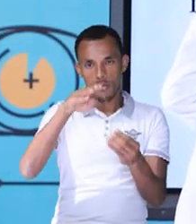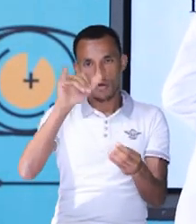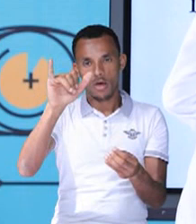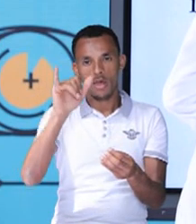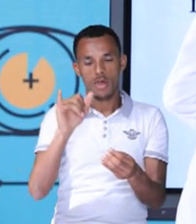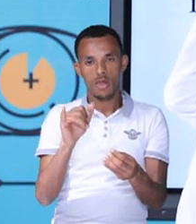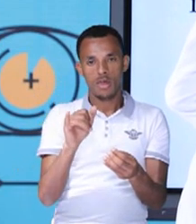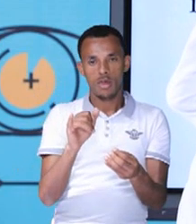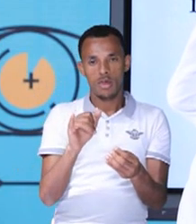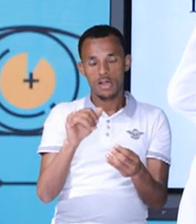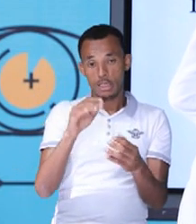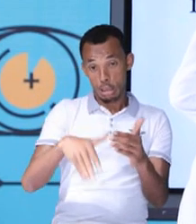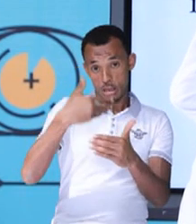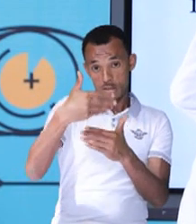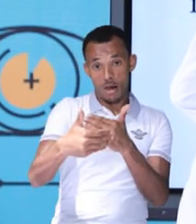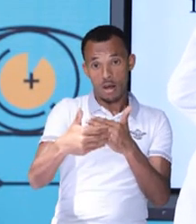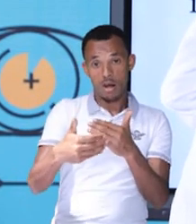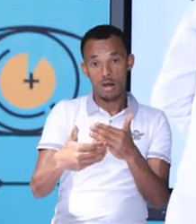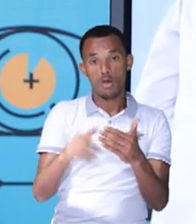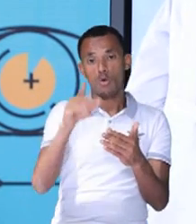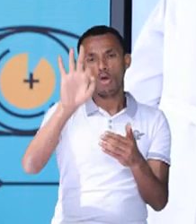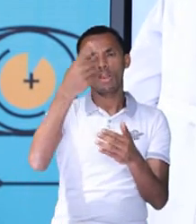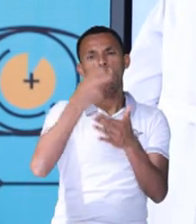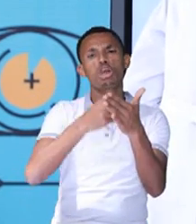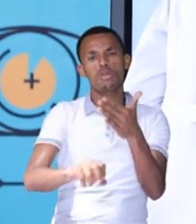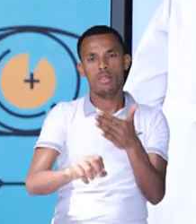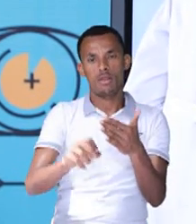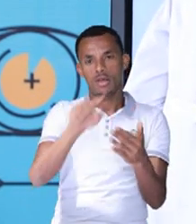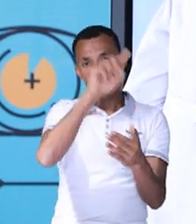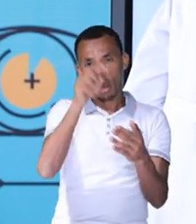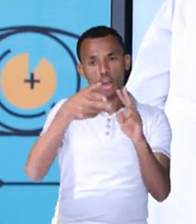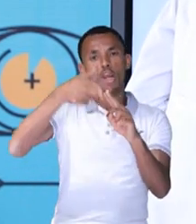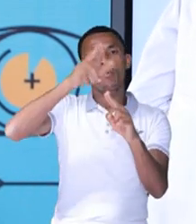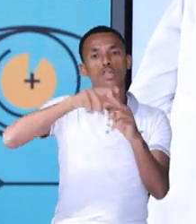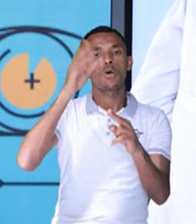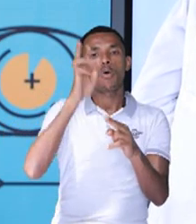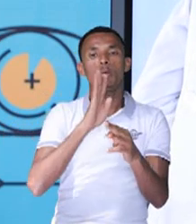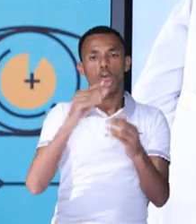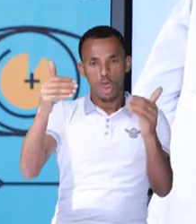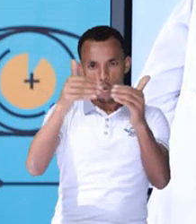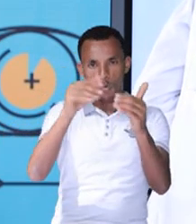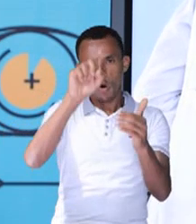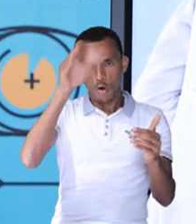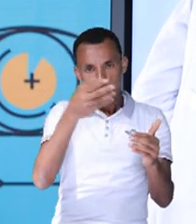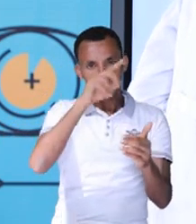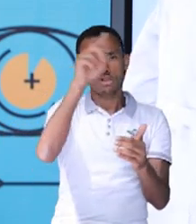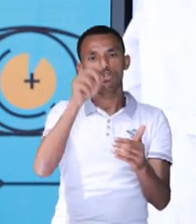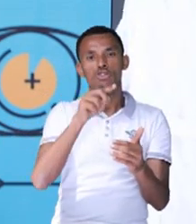bi, then we'll have a result. Z inverse will be equal to 1 over